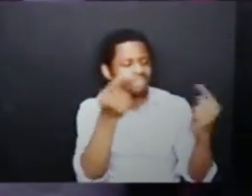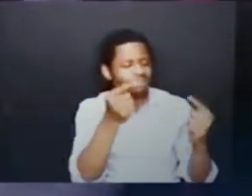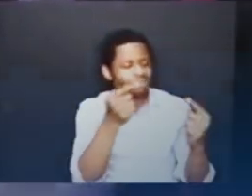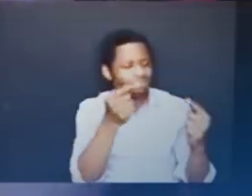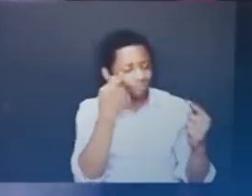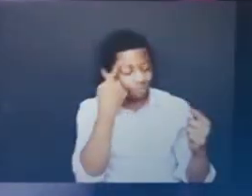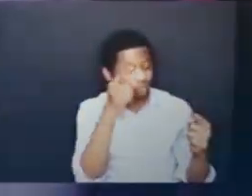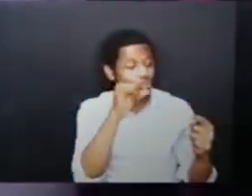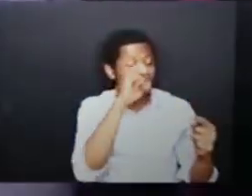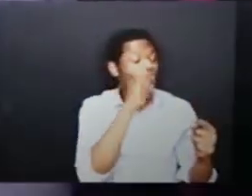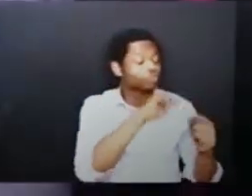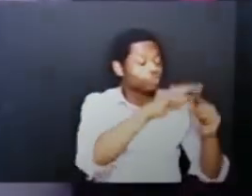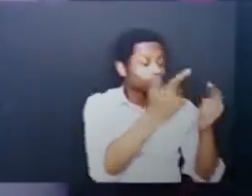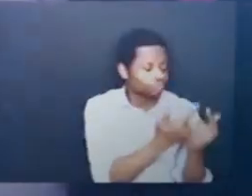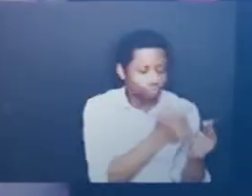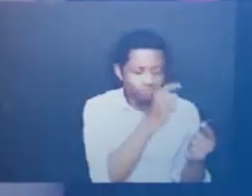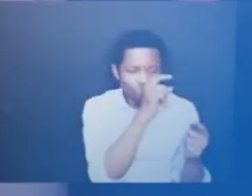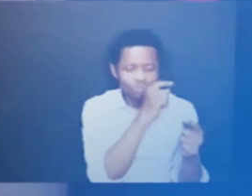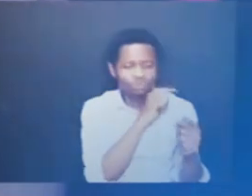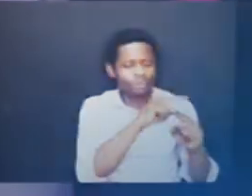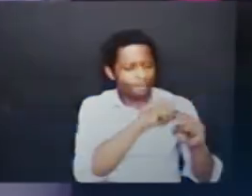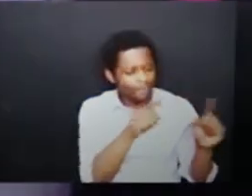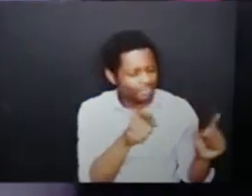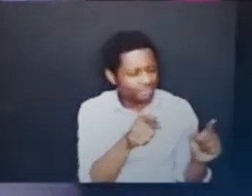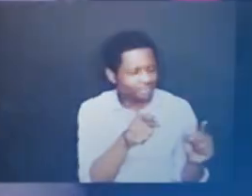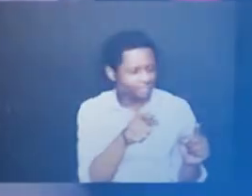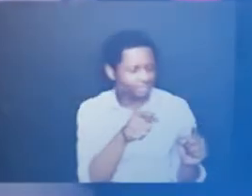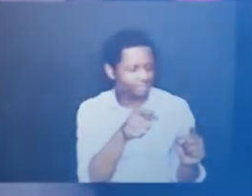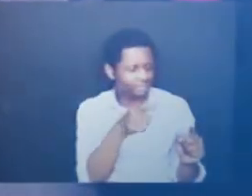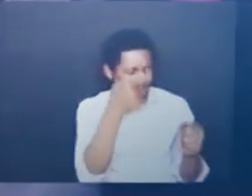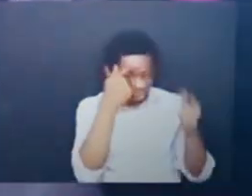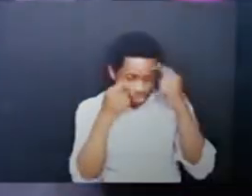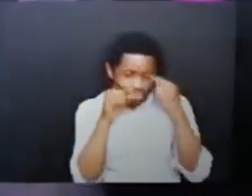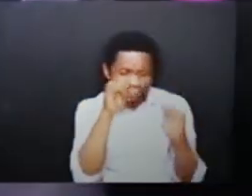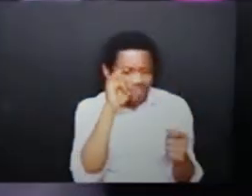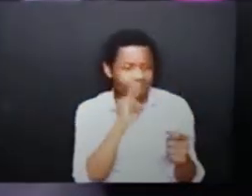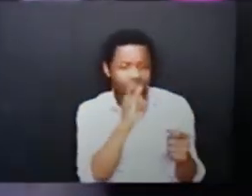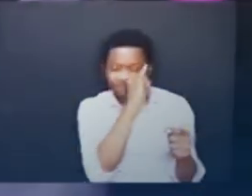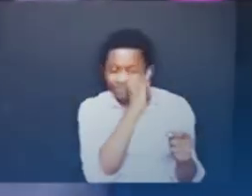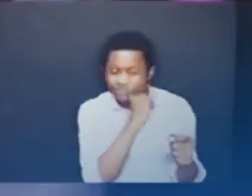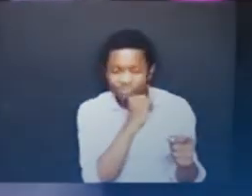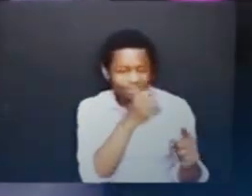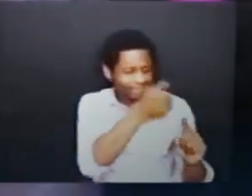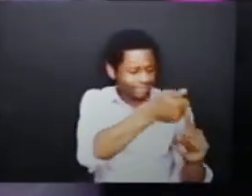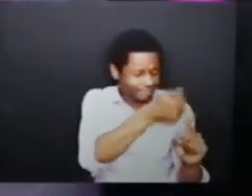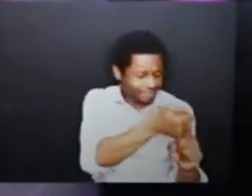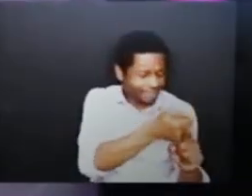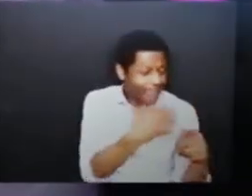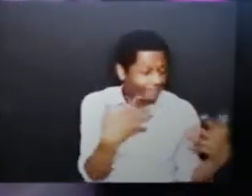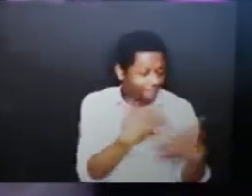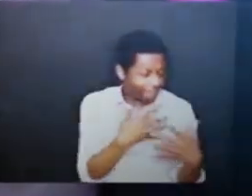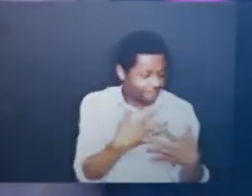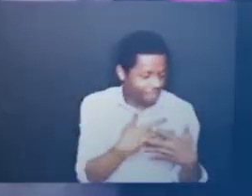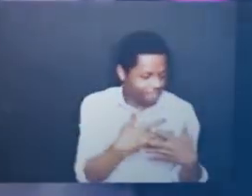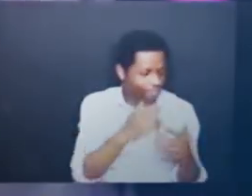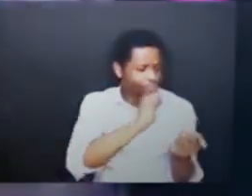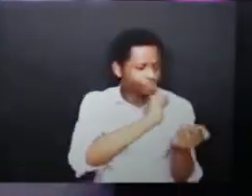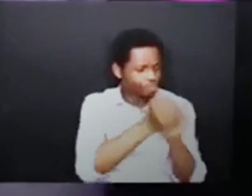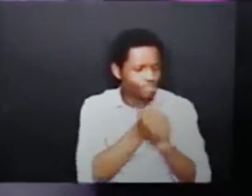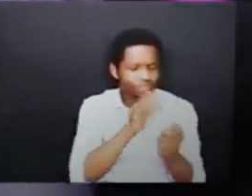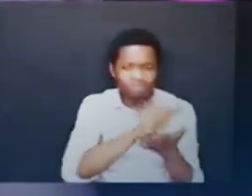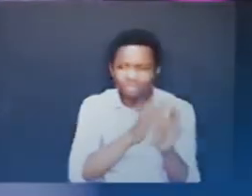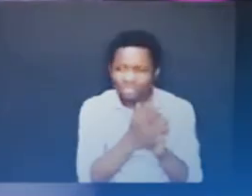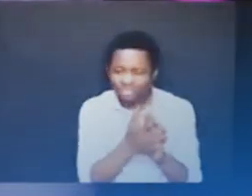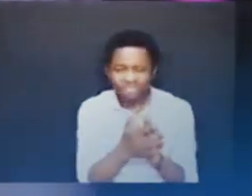the Midianites, fear turned human beings into rats and rabbits. So